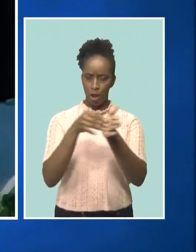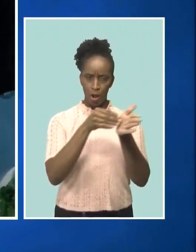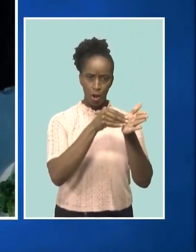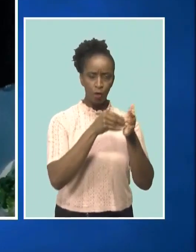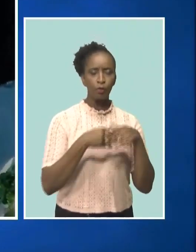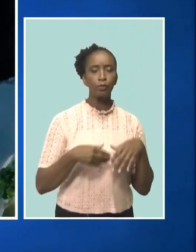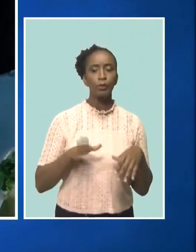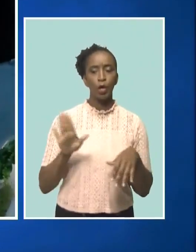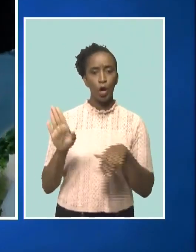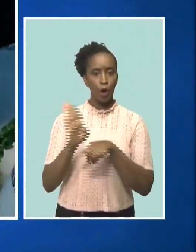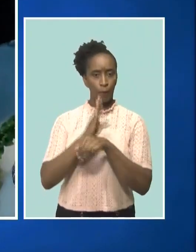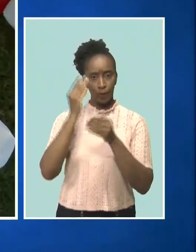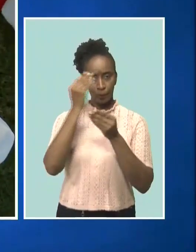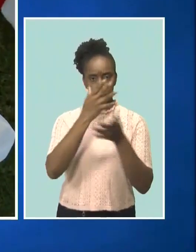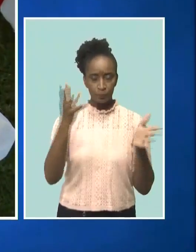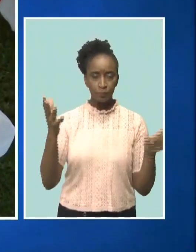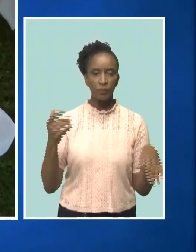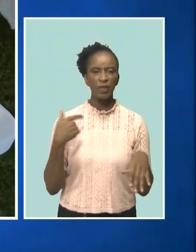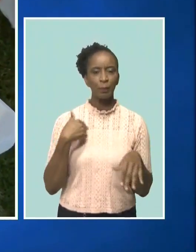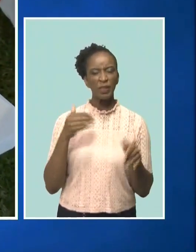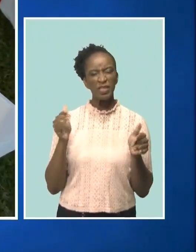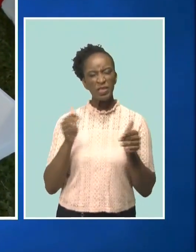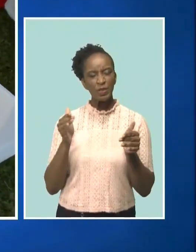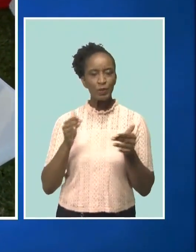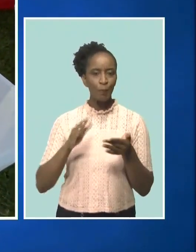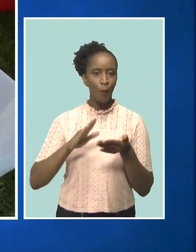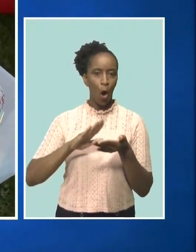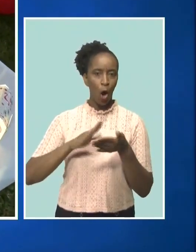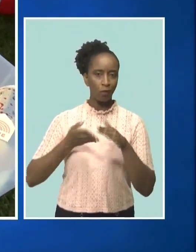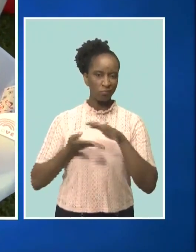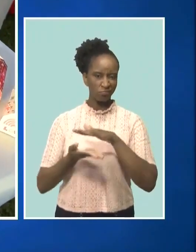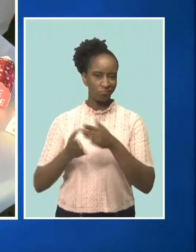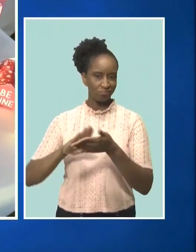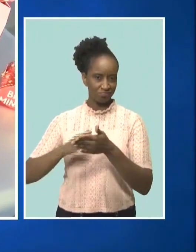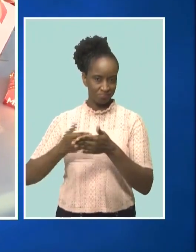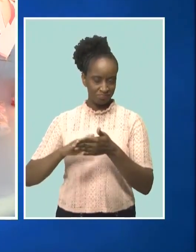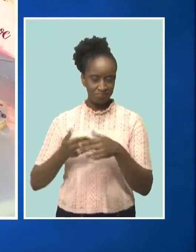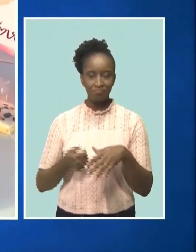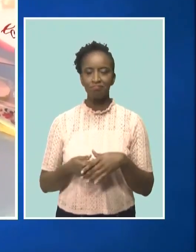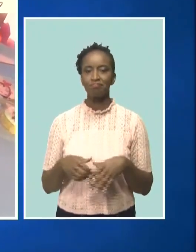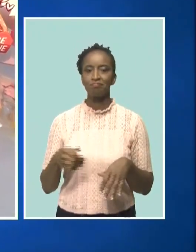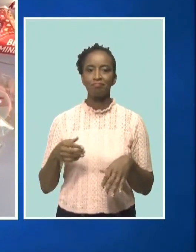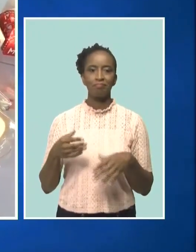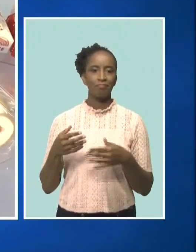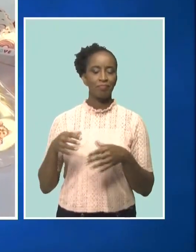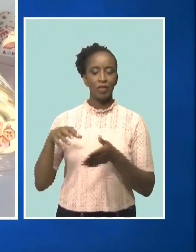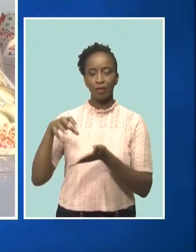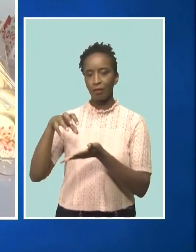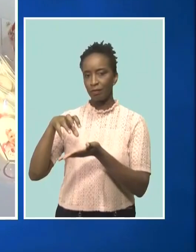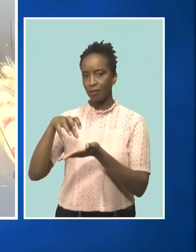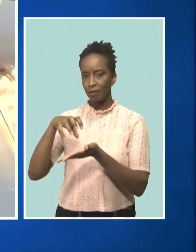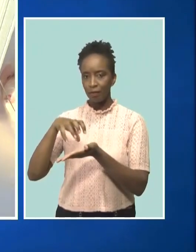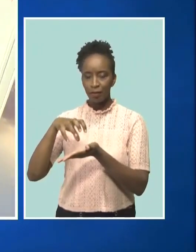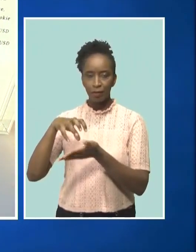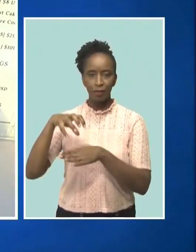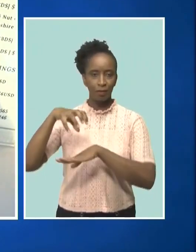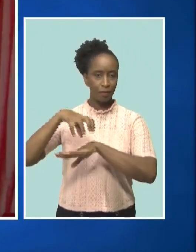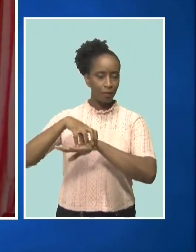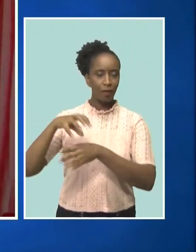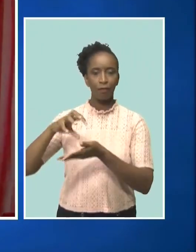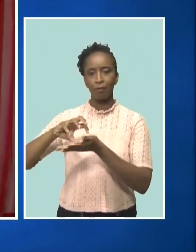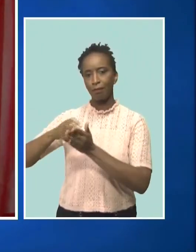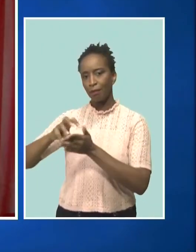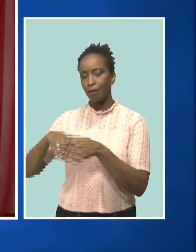A small bakery for now that offers custom treats ranging from cakes, cookies,